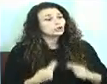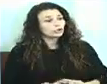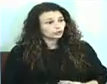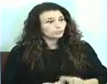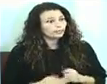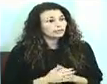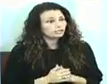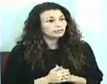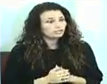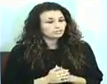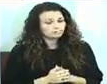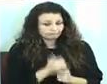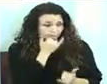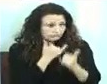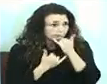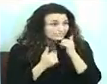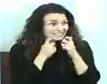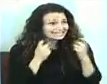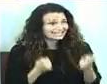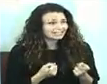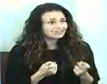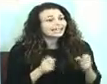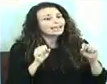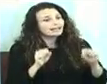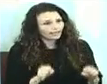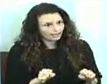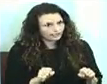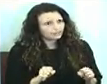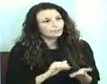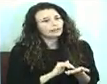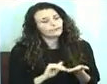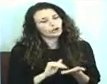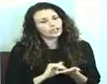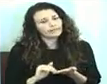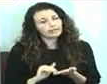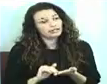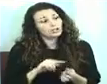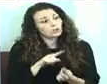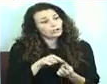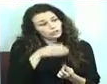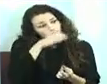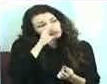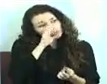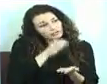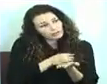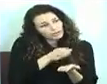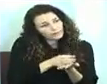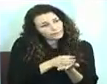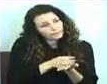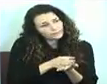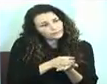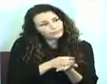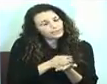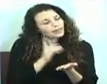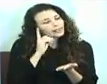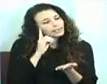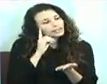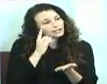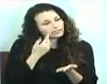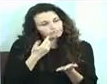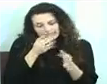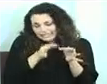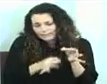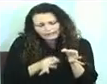so that sins may be forgiven. When you drink of this cup, simply remember